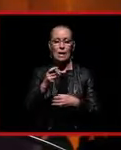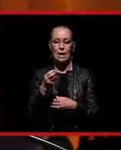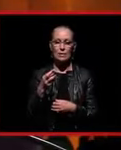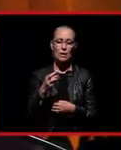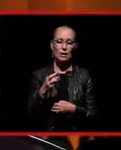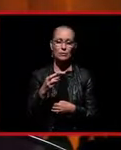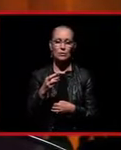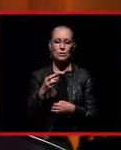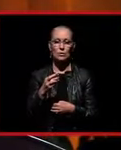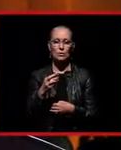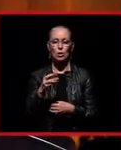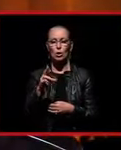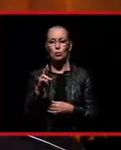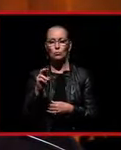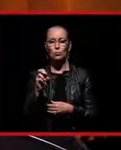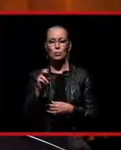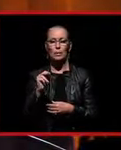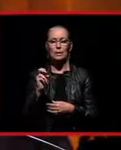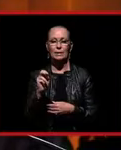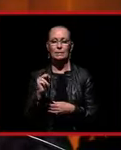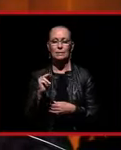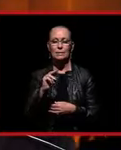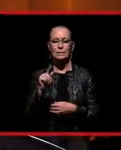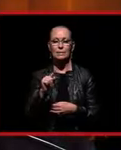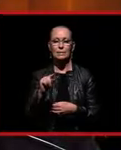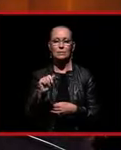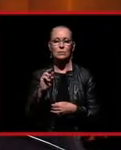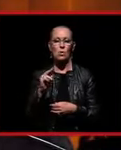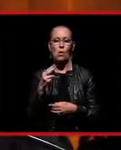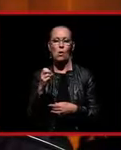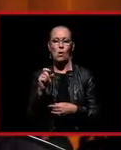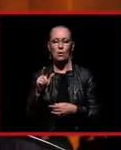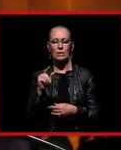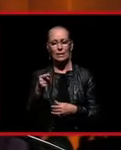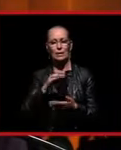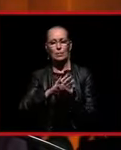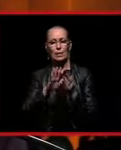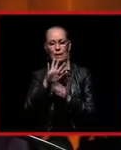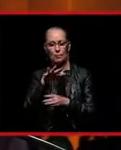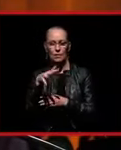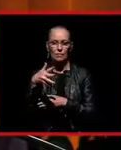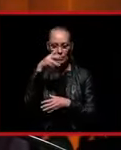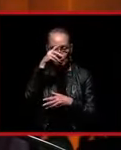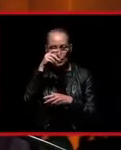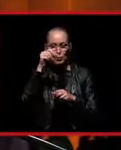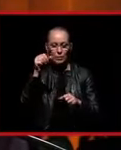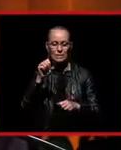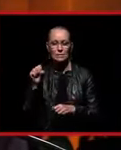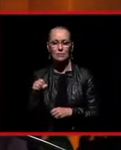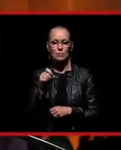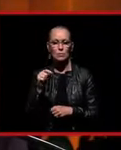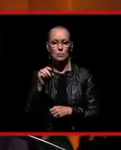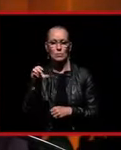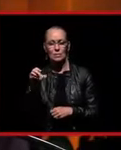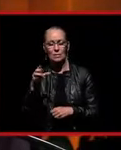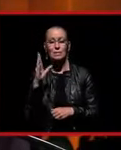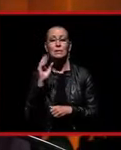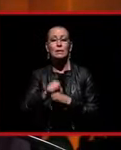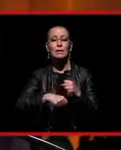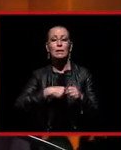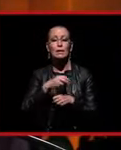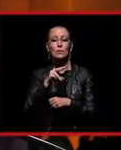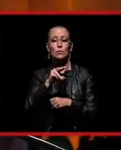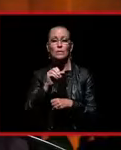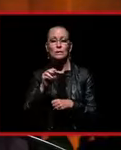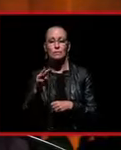Rubenzahl. Dr. Rubenzahl became the fifth president of Springfield Technical Community College in 2004. With